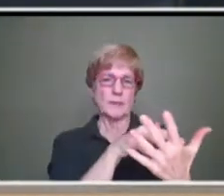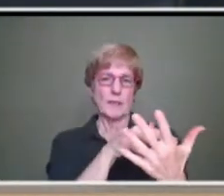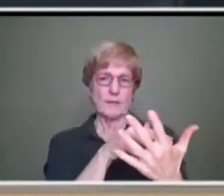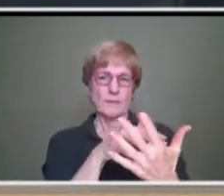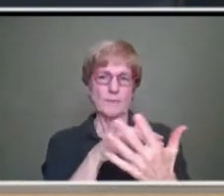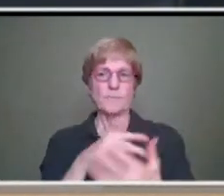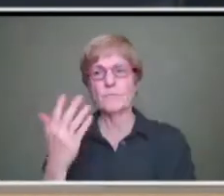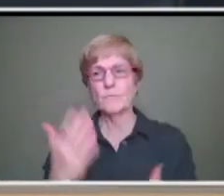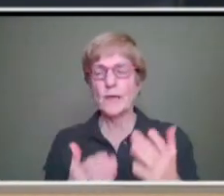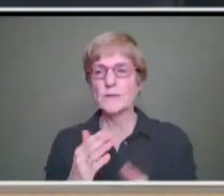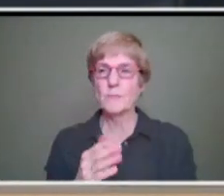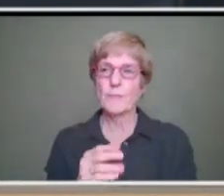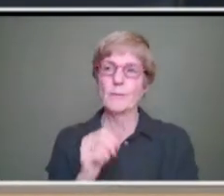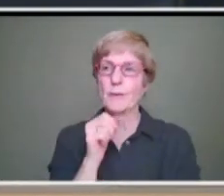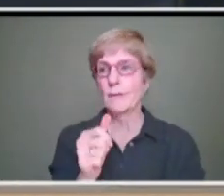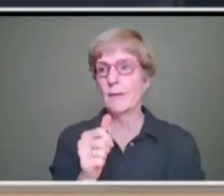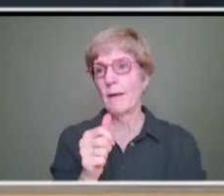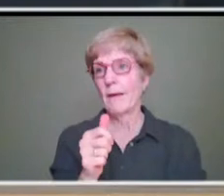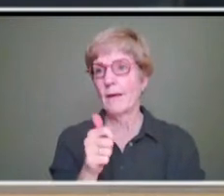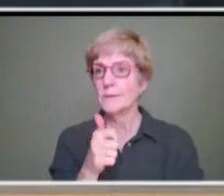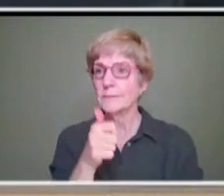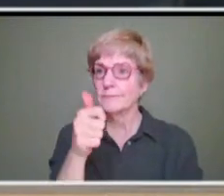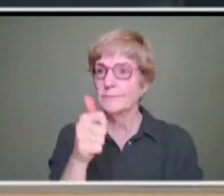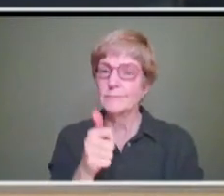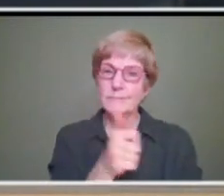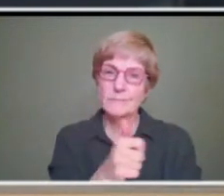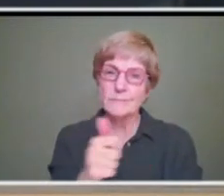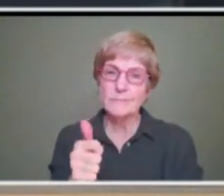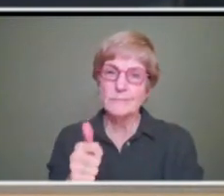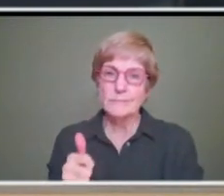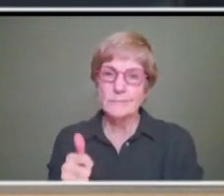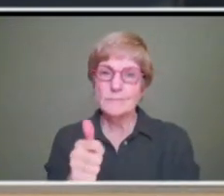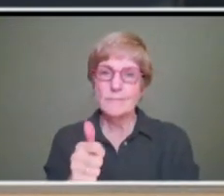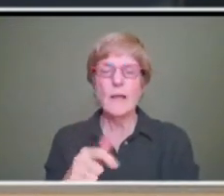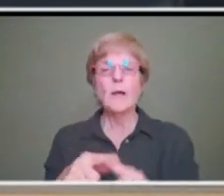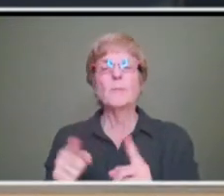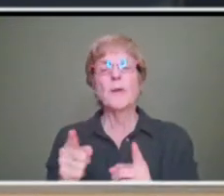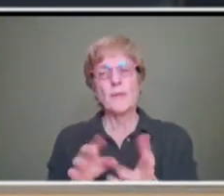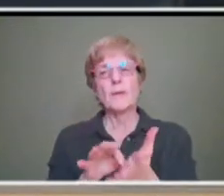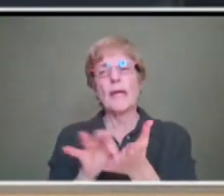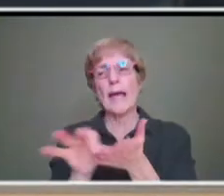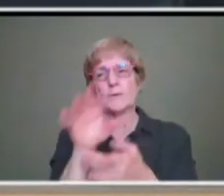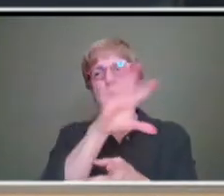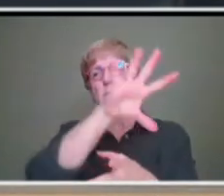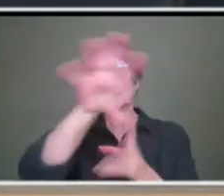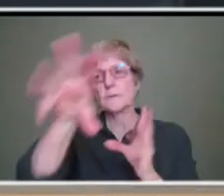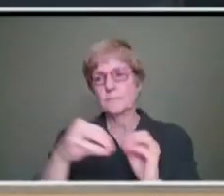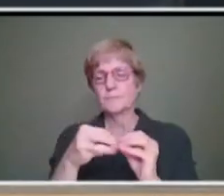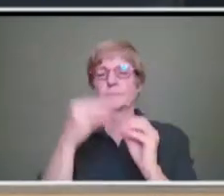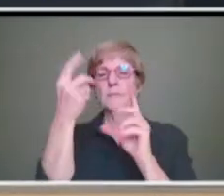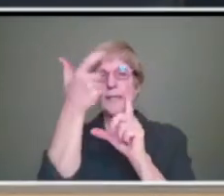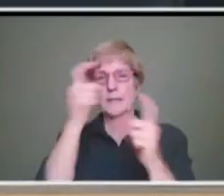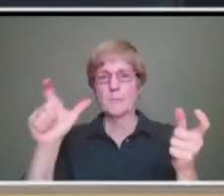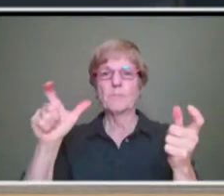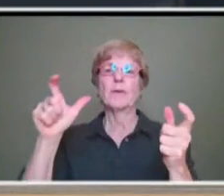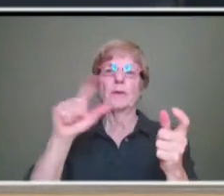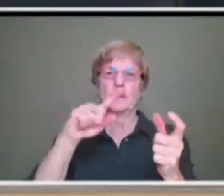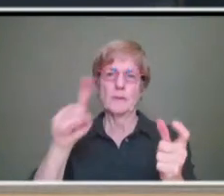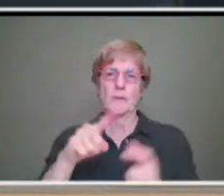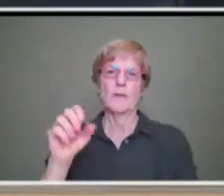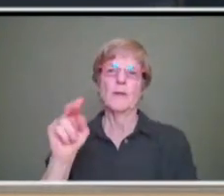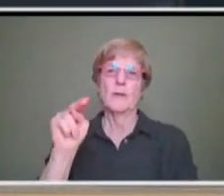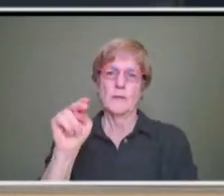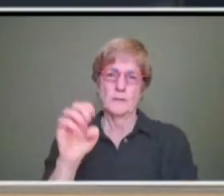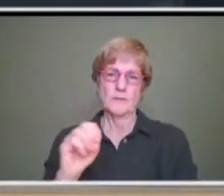the trips aren't specifically tied but approximately they're represented in those other studies that we do to make sure when we look at